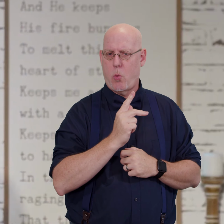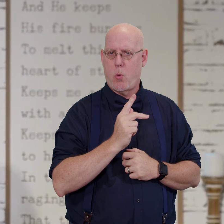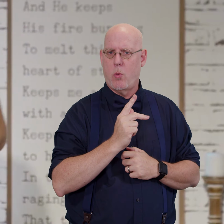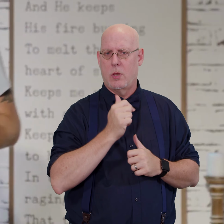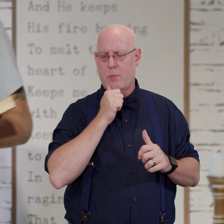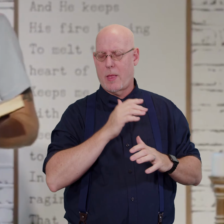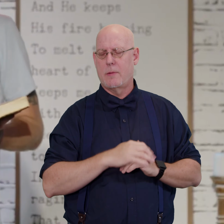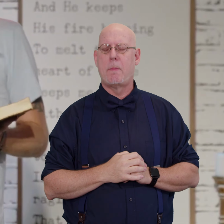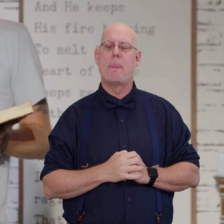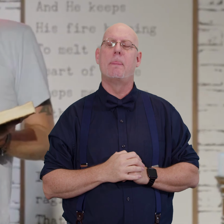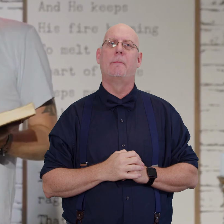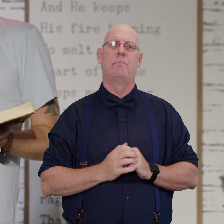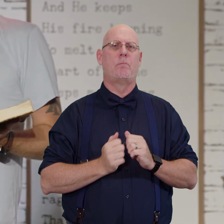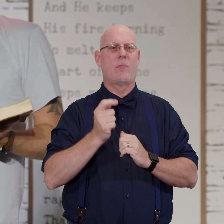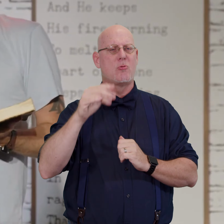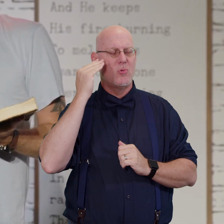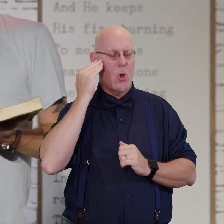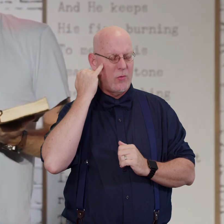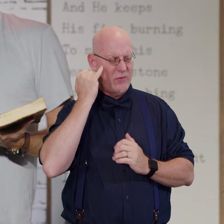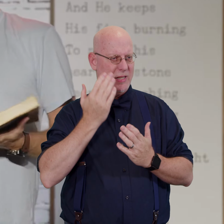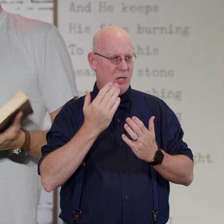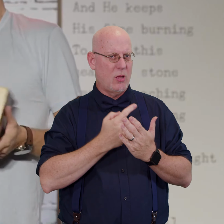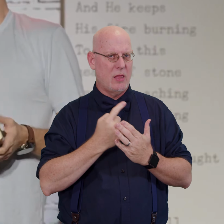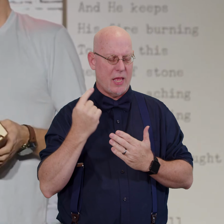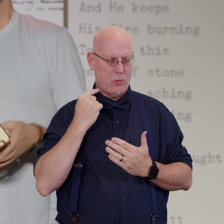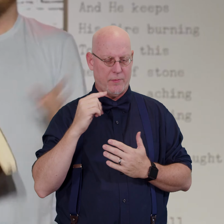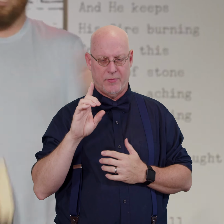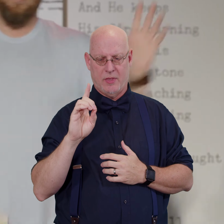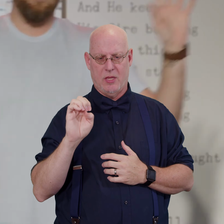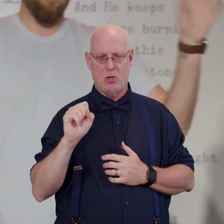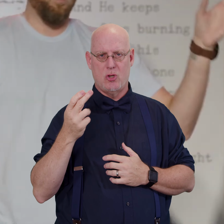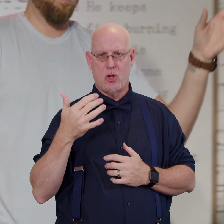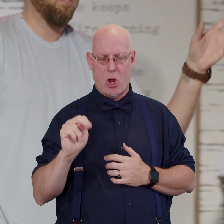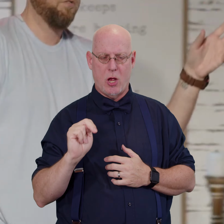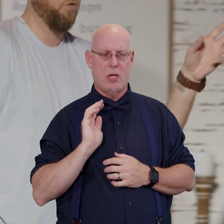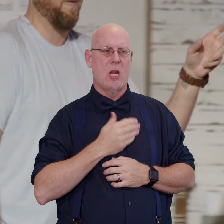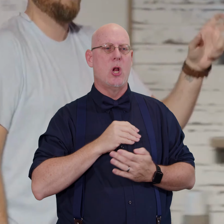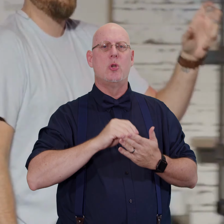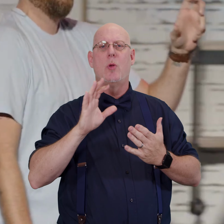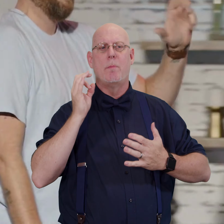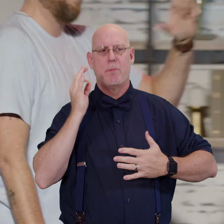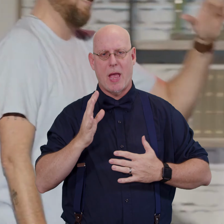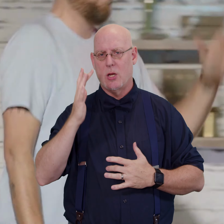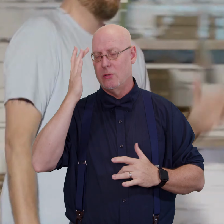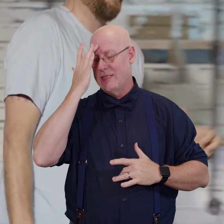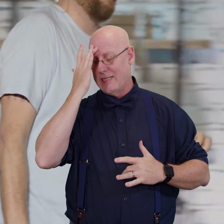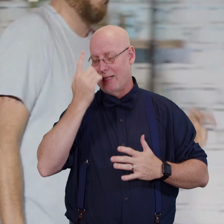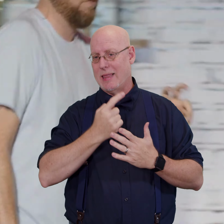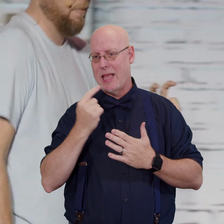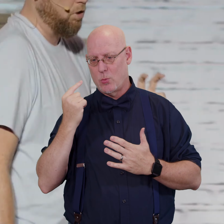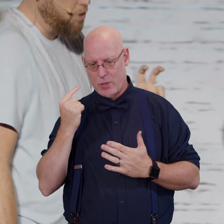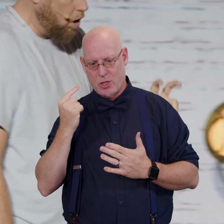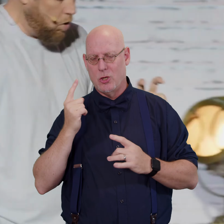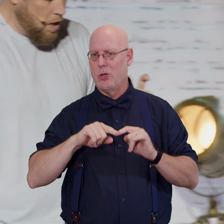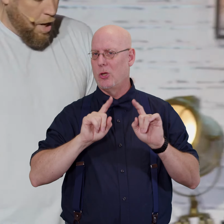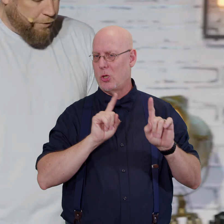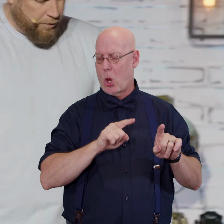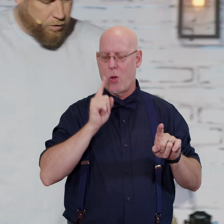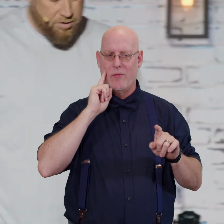So most of you guys know if you were here last week, but Deshaun, our student pastor, got sick last week. He wasn't able to